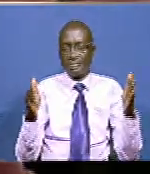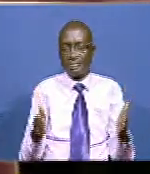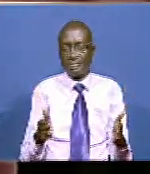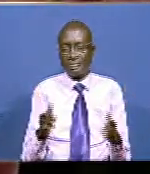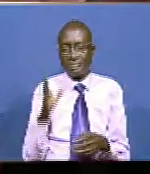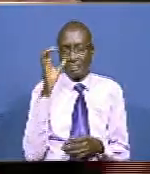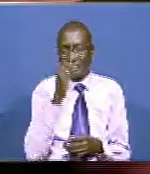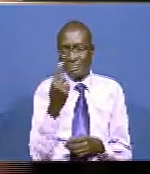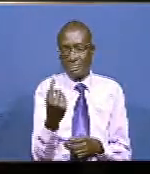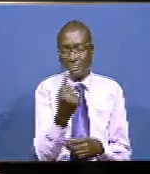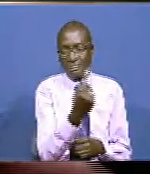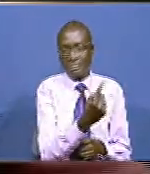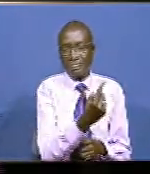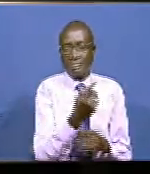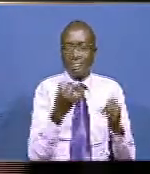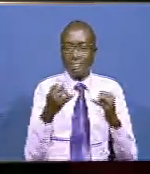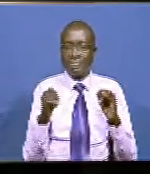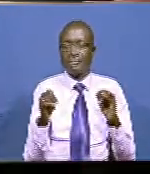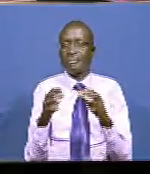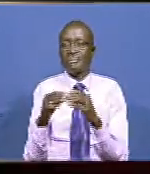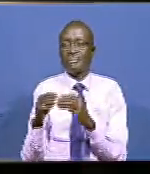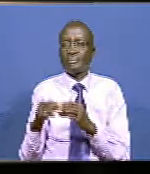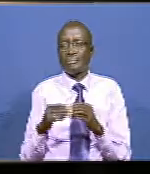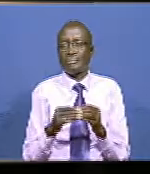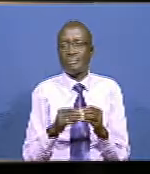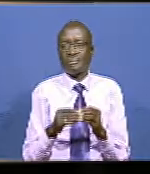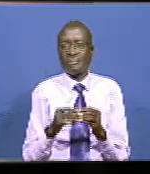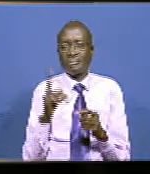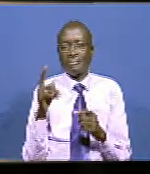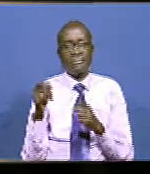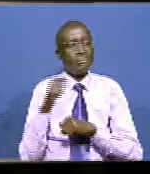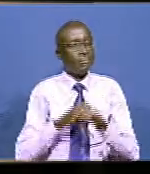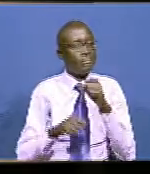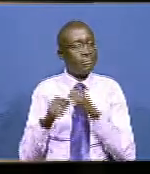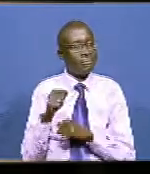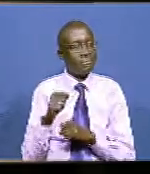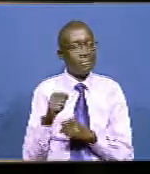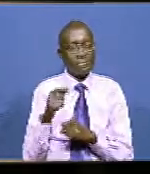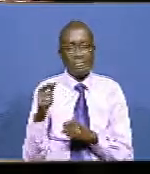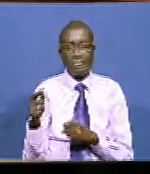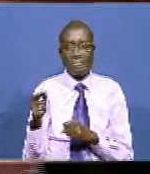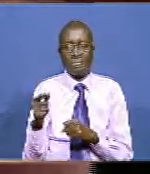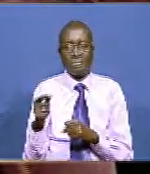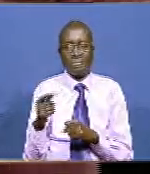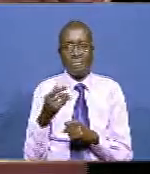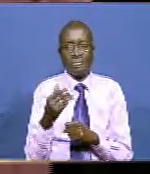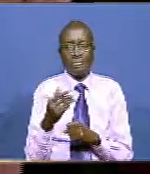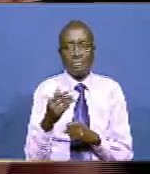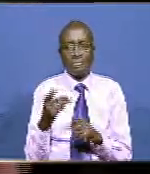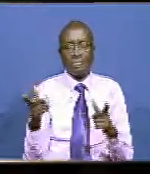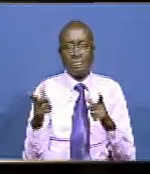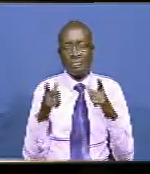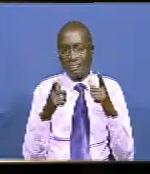mse kwa plate anajaribu kuform. Lakini si soap si kila mse anaweza act. Future imesha kuwa narrow life ikitu bring